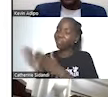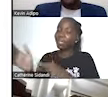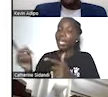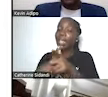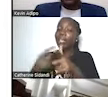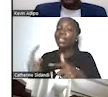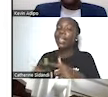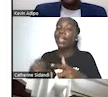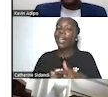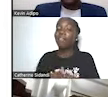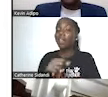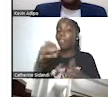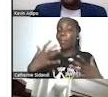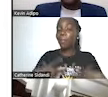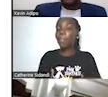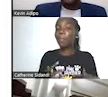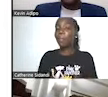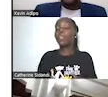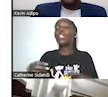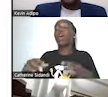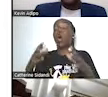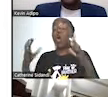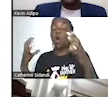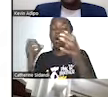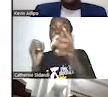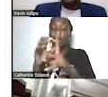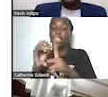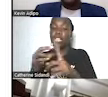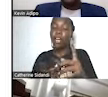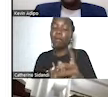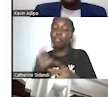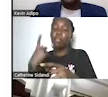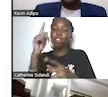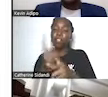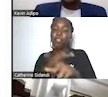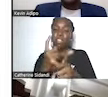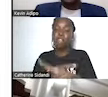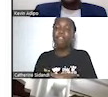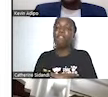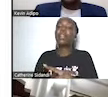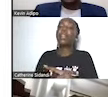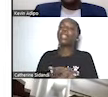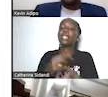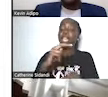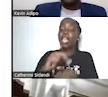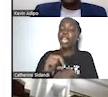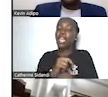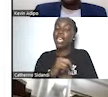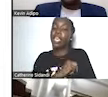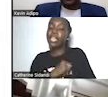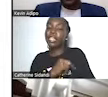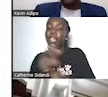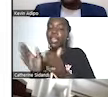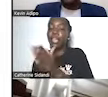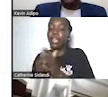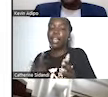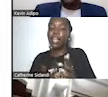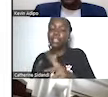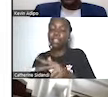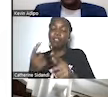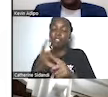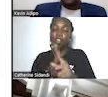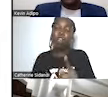addressing. Our audience are of different nature. And this is the first time we are doing analytics. So we thought to start from the beginning so that then we